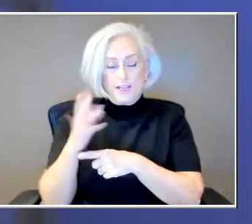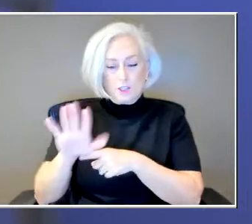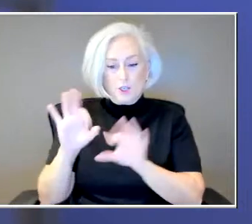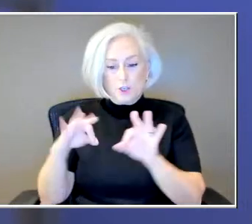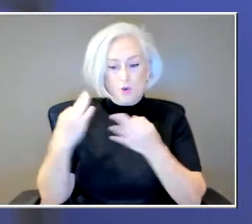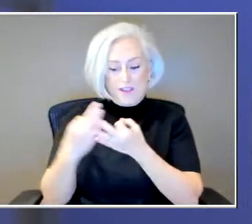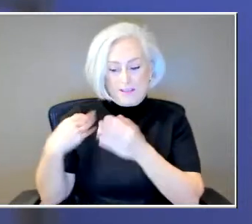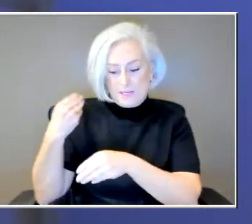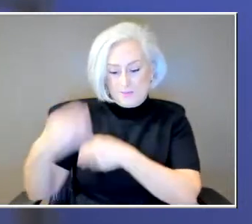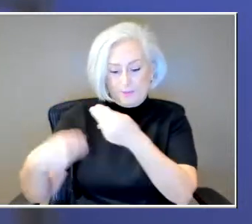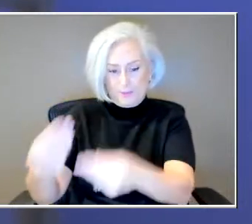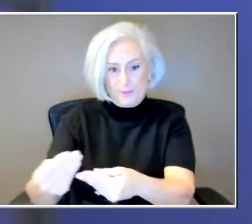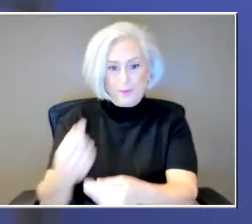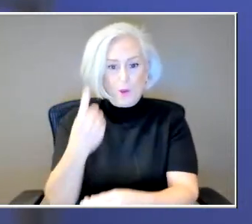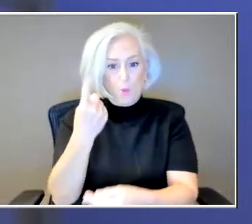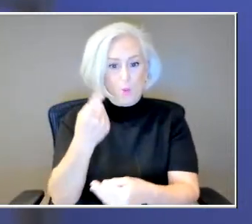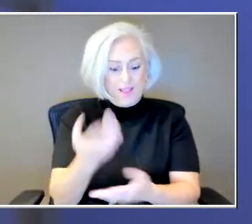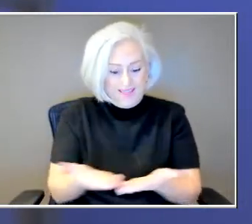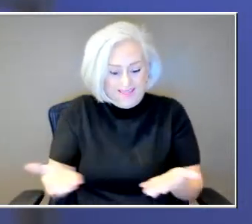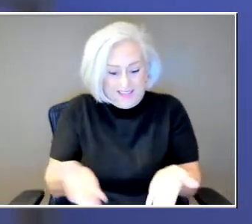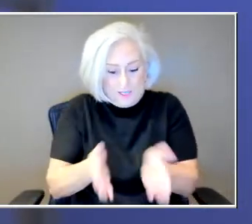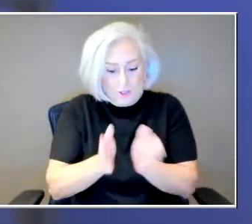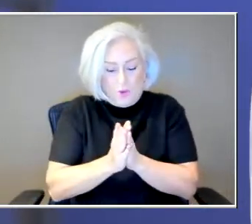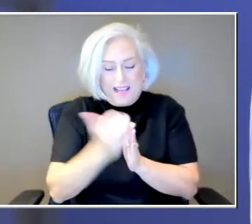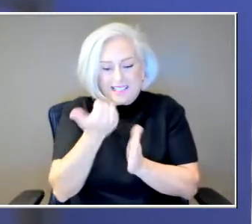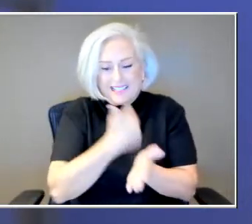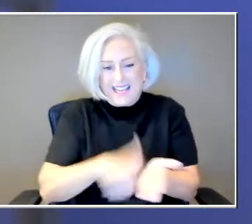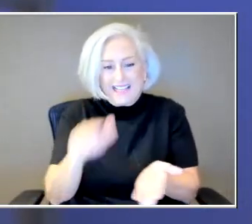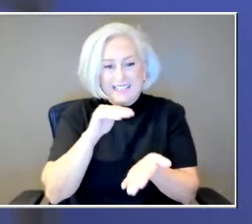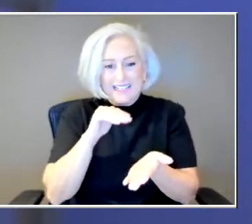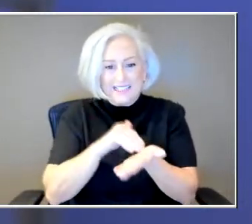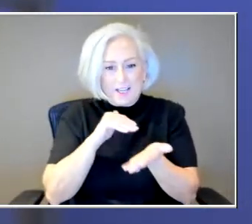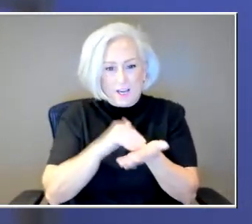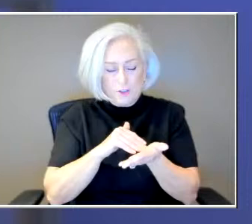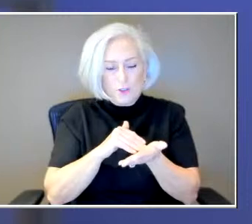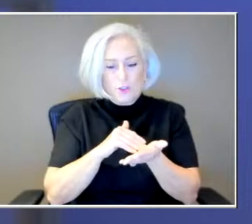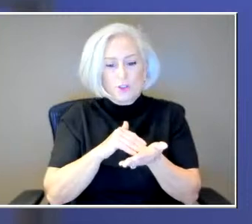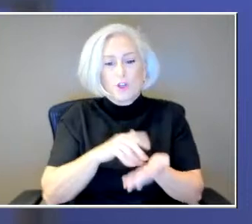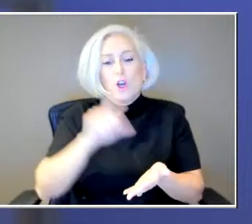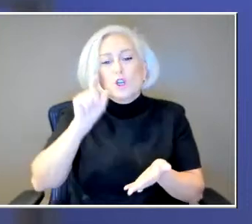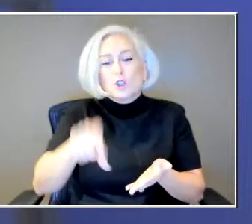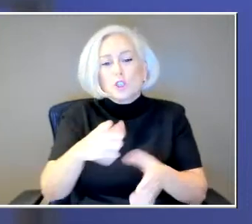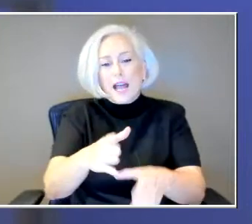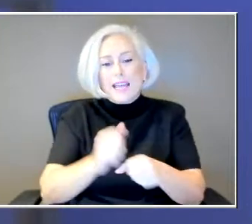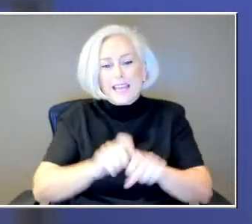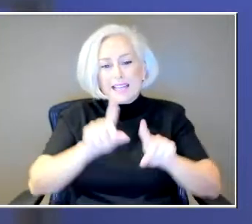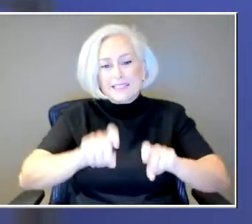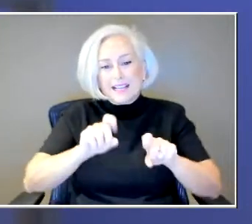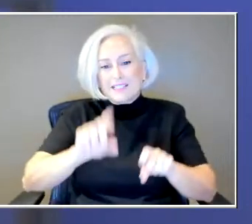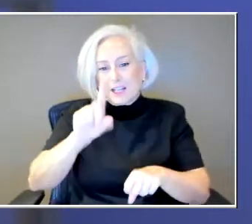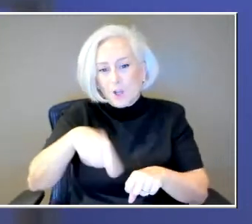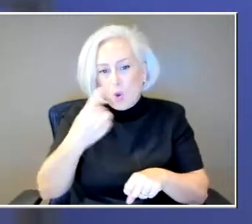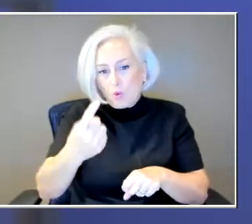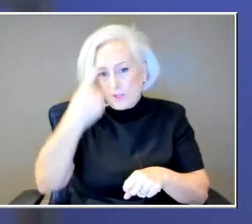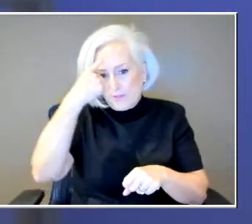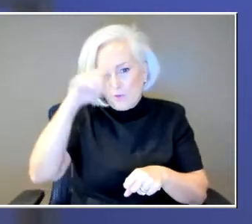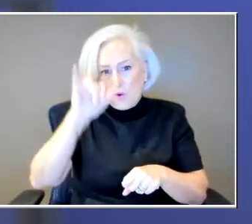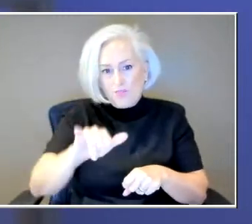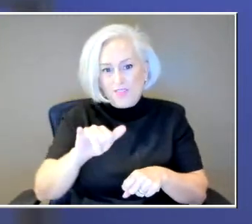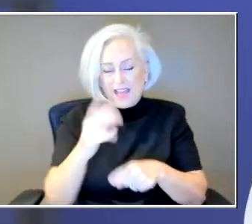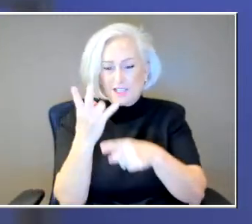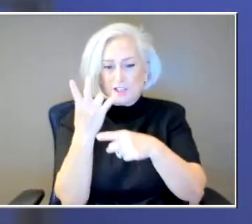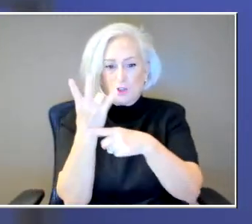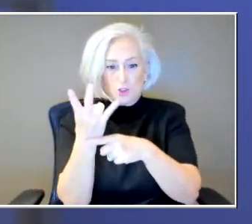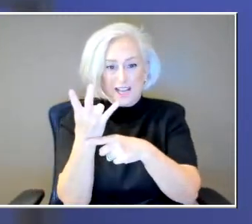things to ask any provider that you're working with is, should I get tested only for that genetic marker? Or is